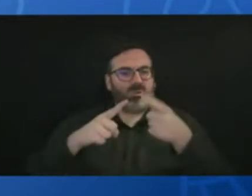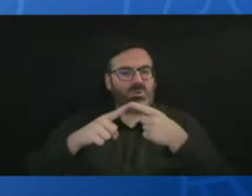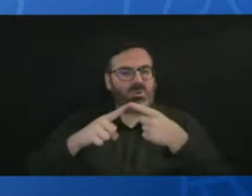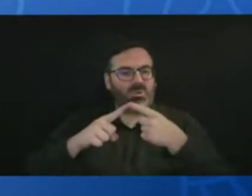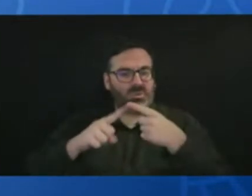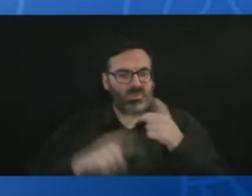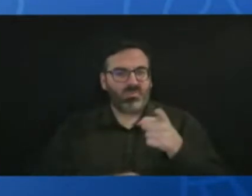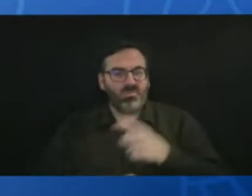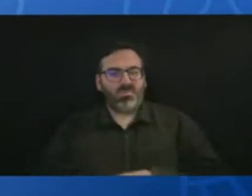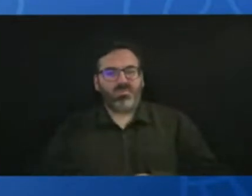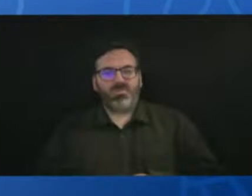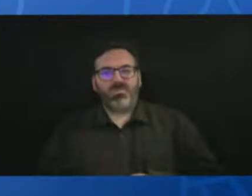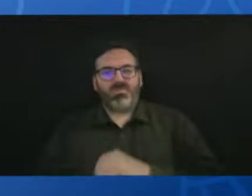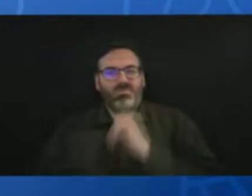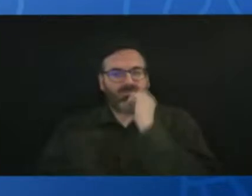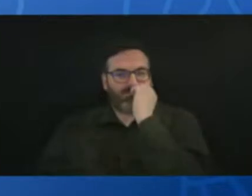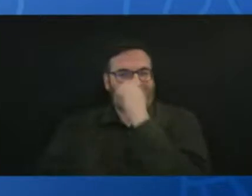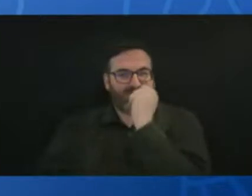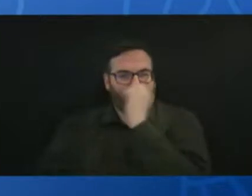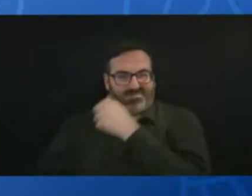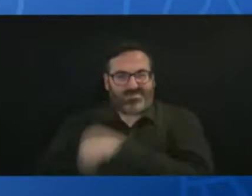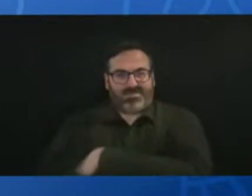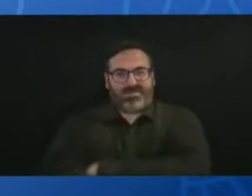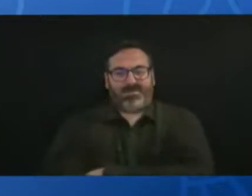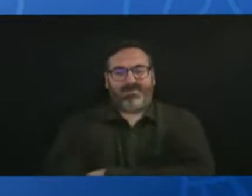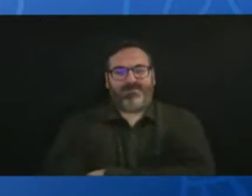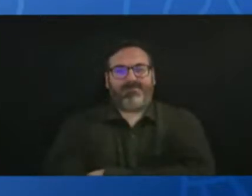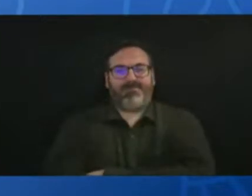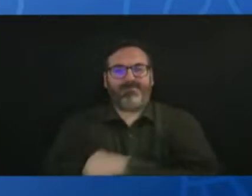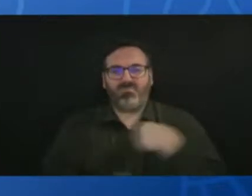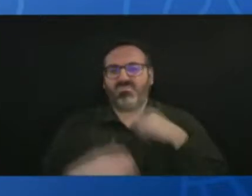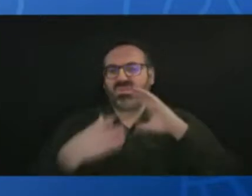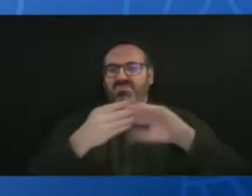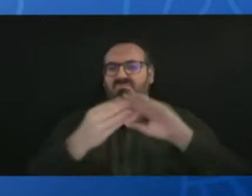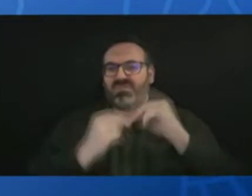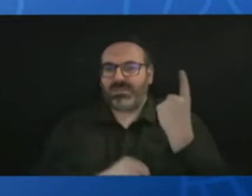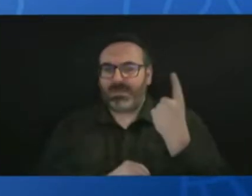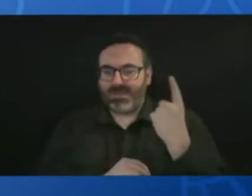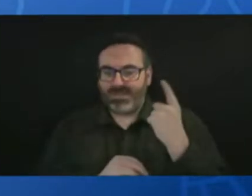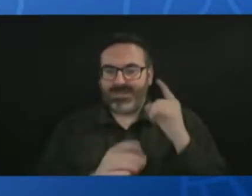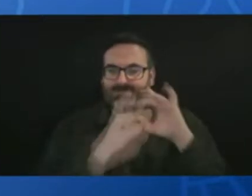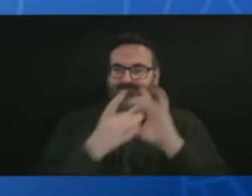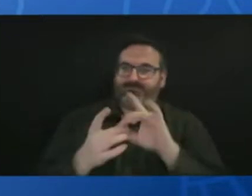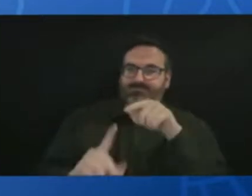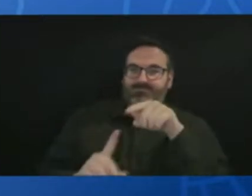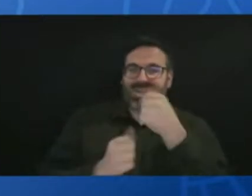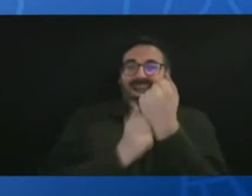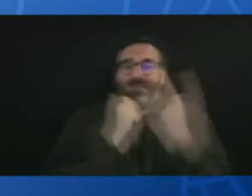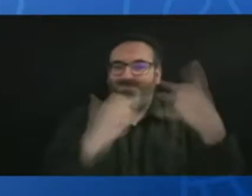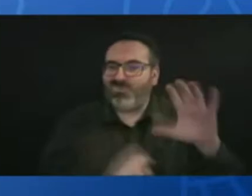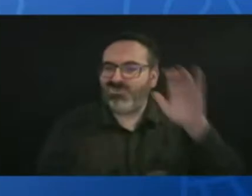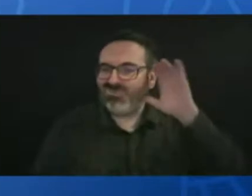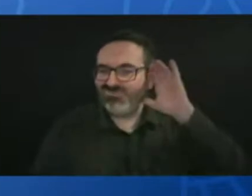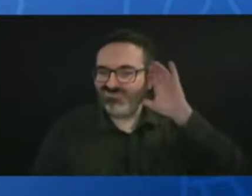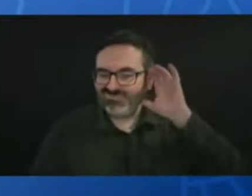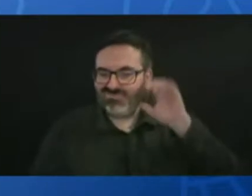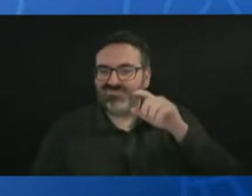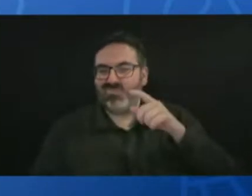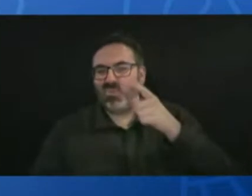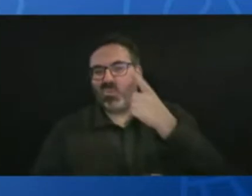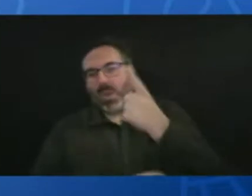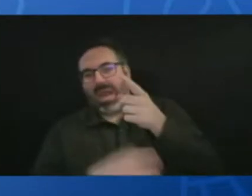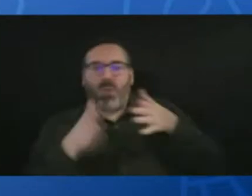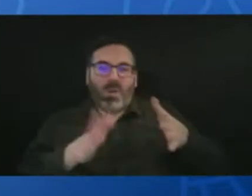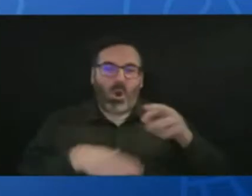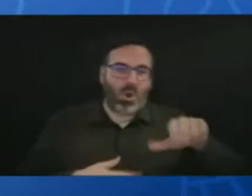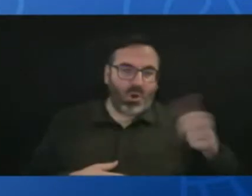been talking about this a lot. So I'm going to say something that everyone has heard in one fashion or another, which is a reminder that just